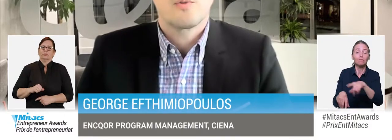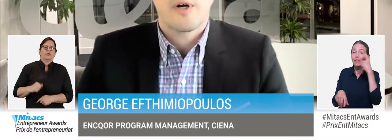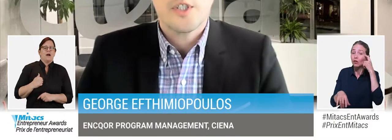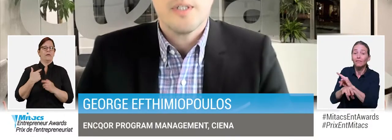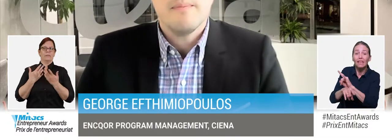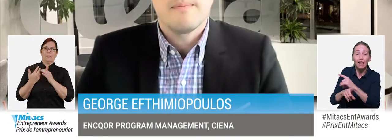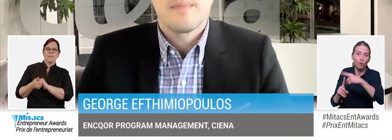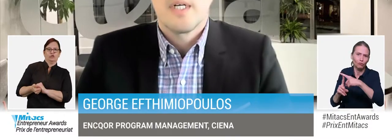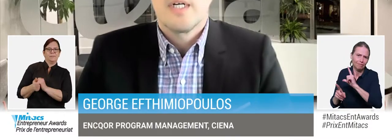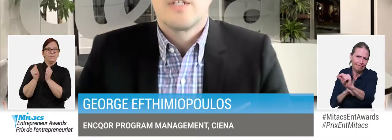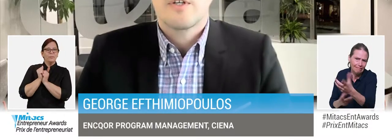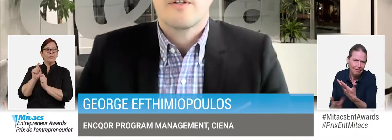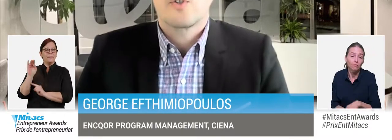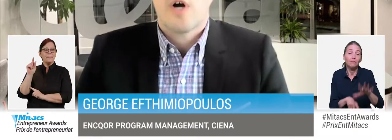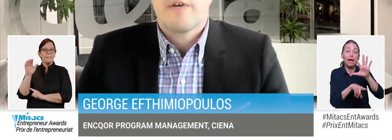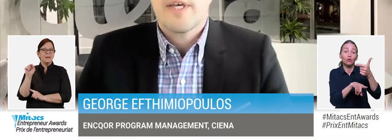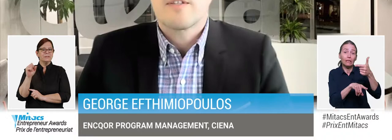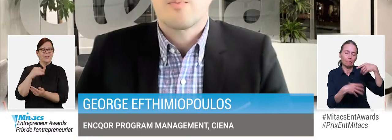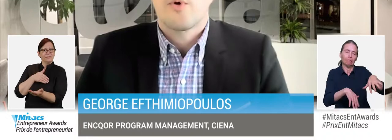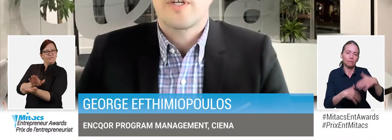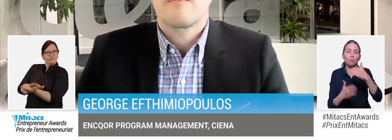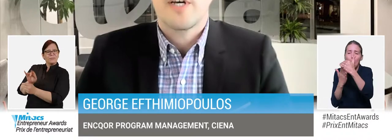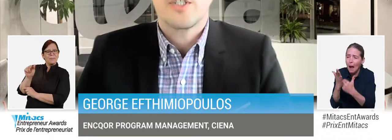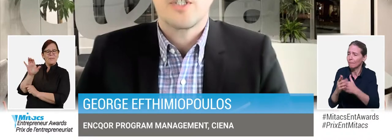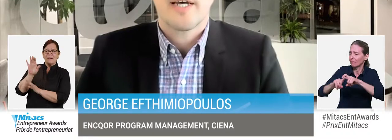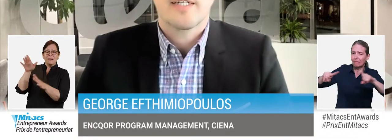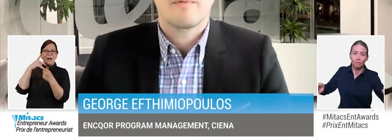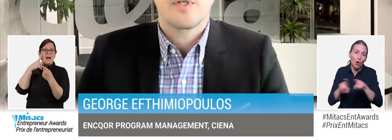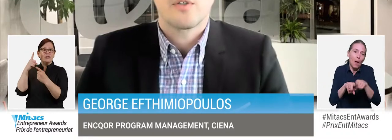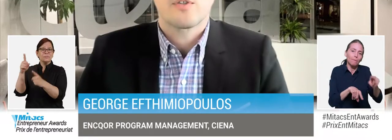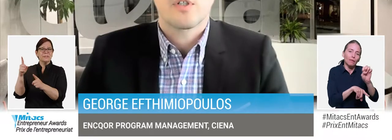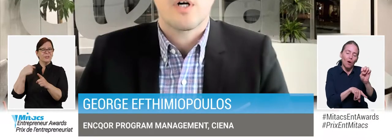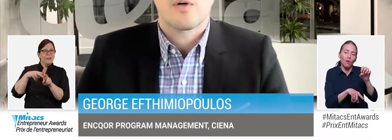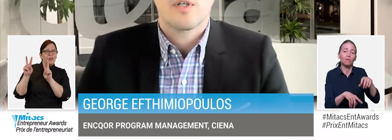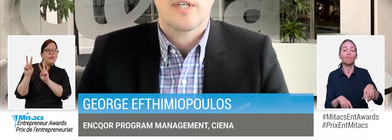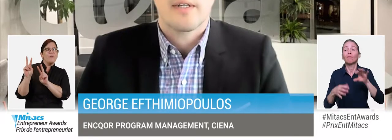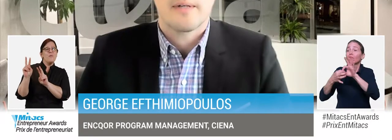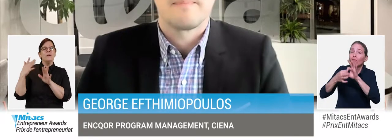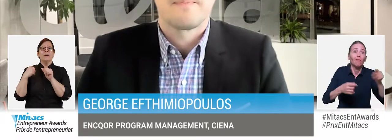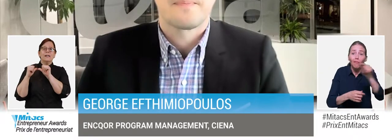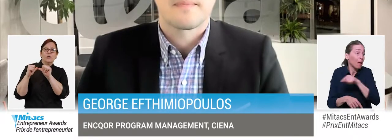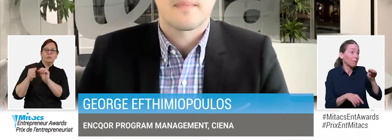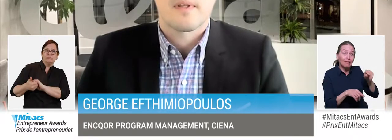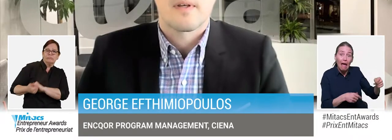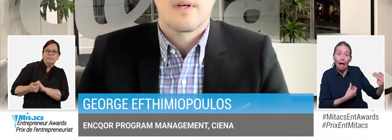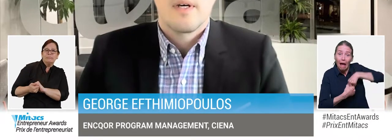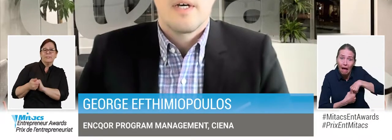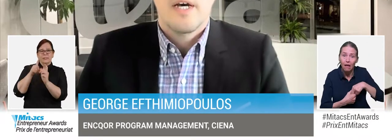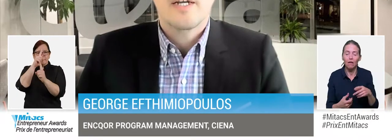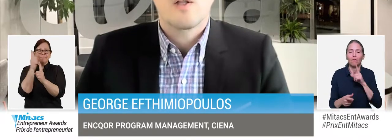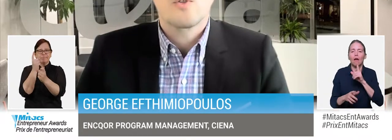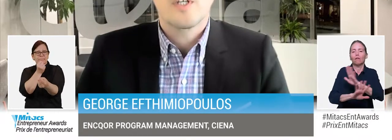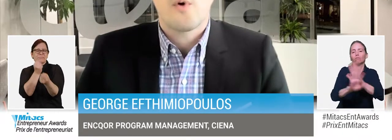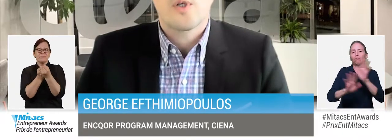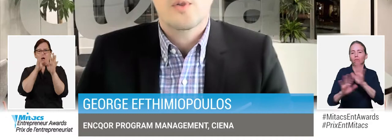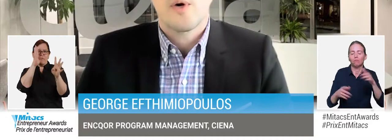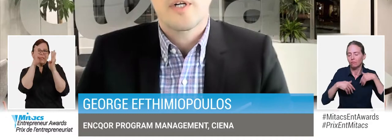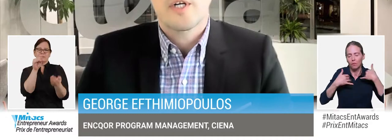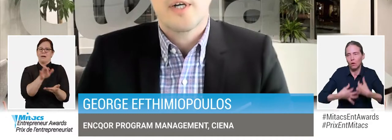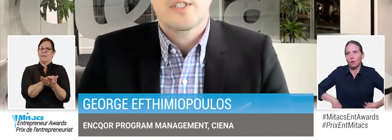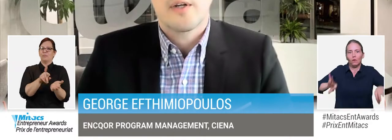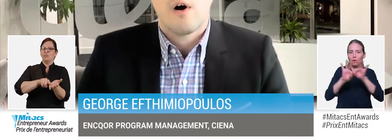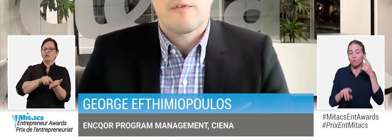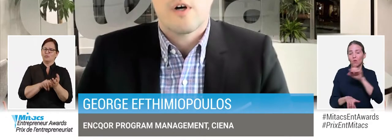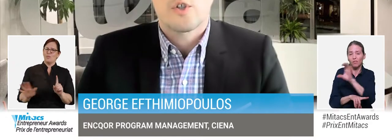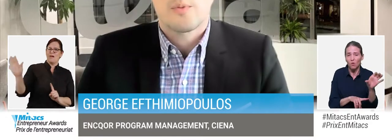to our continued partnership, together driving and supporting innovation and academic research across Canada. And in closing, of course, we